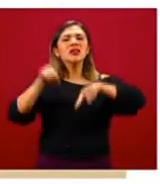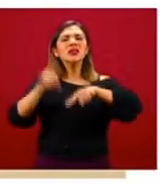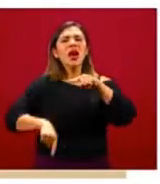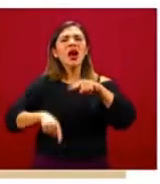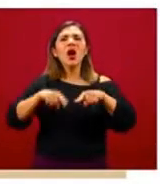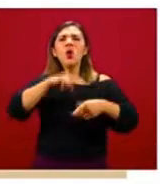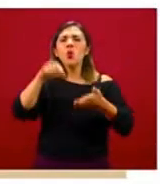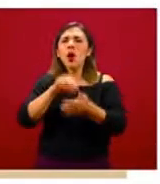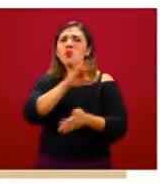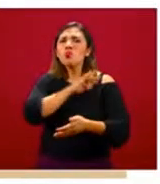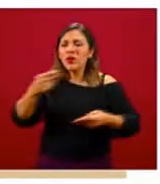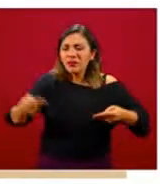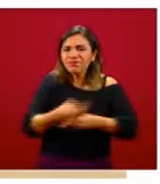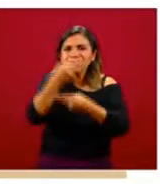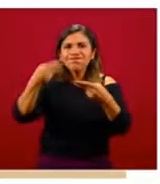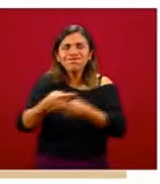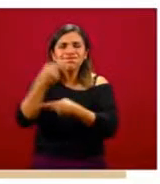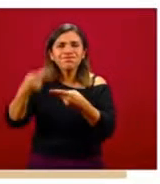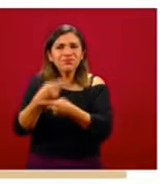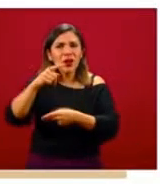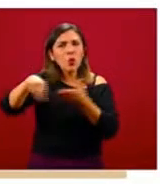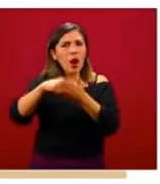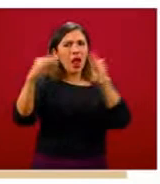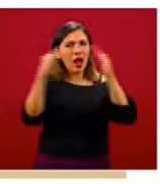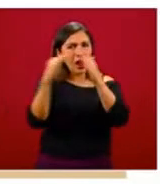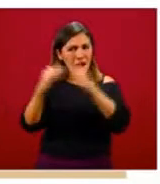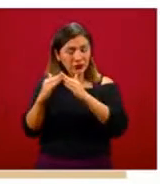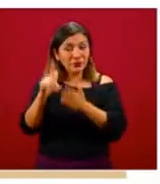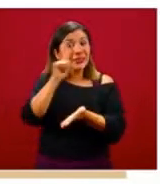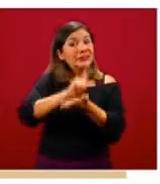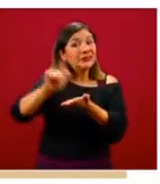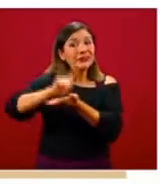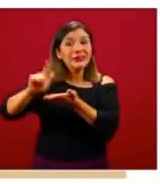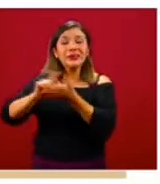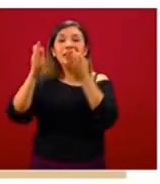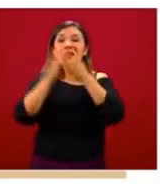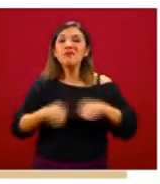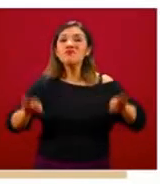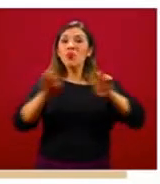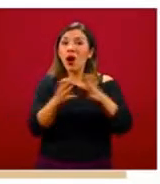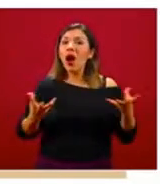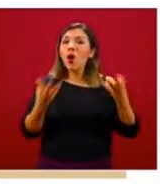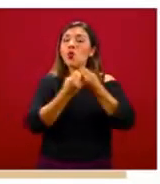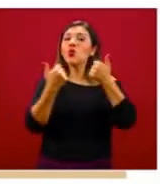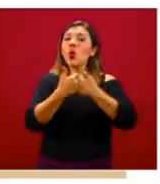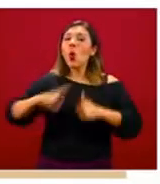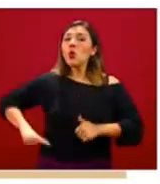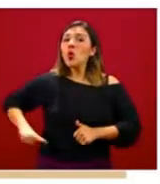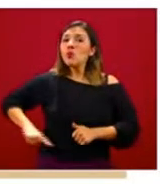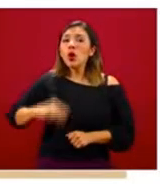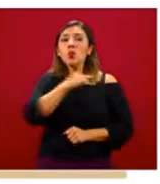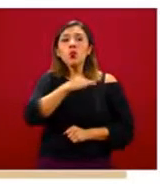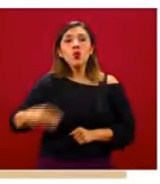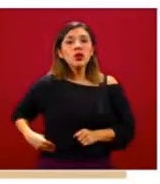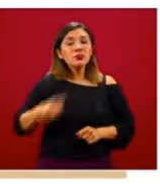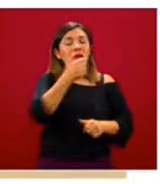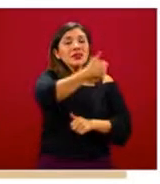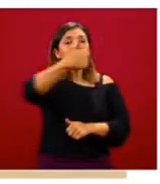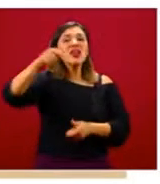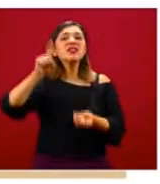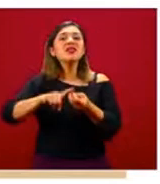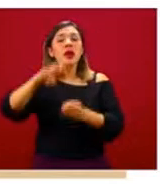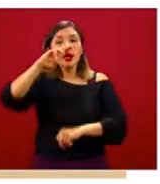Health promotion and community participation to eliminate these breeding pools,